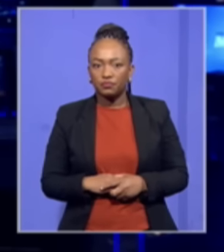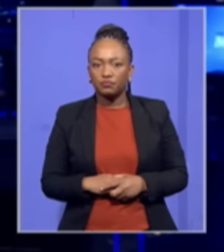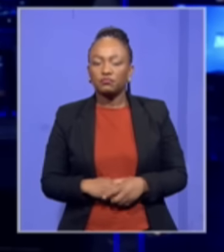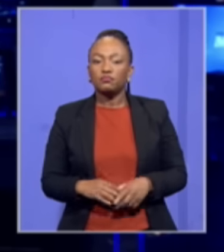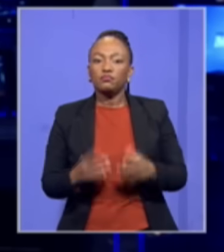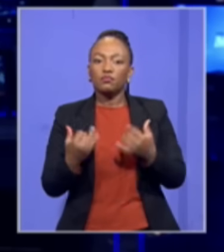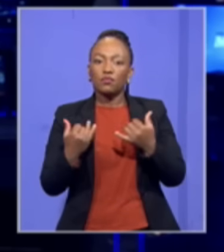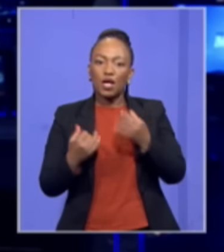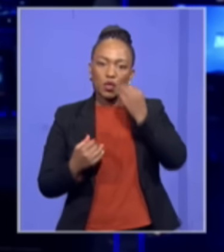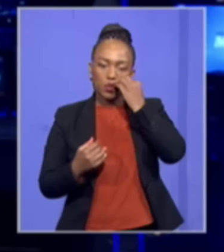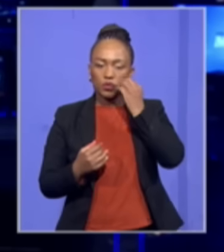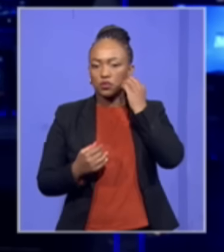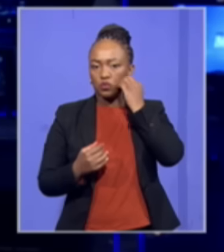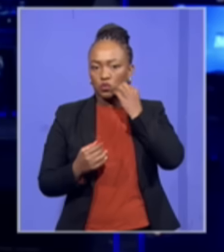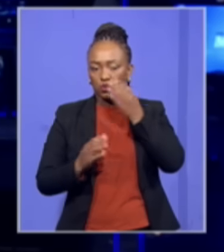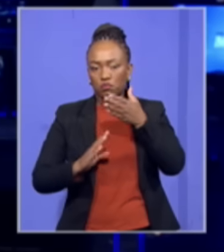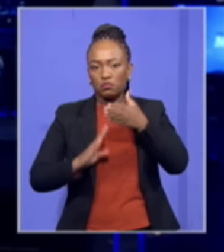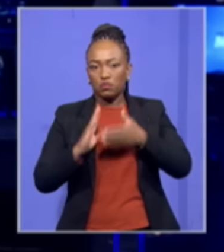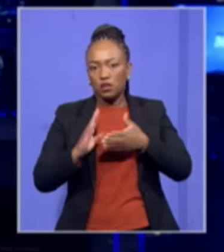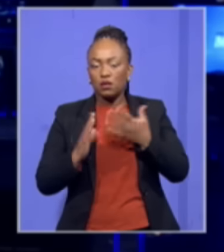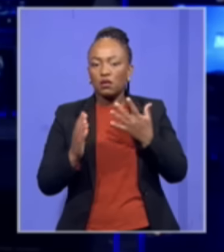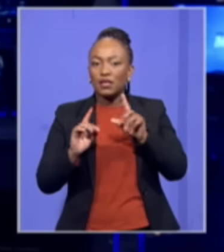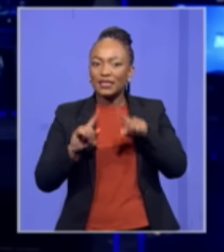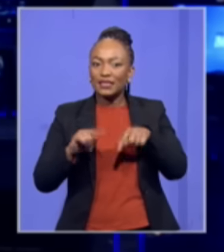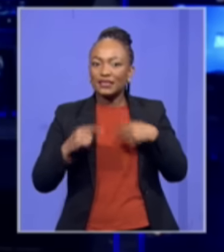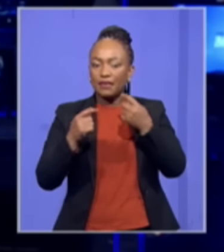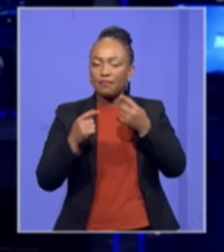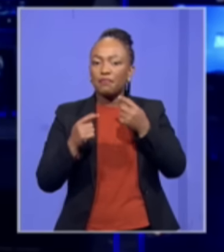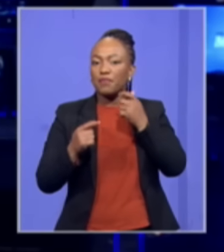Kgaso ena ditaba tsa Sesotho e fella mona kopana le moifu wa rona